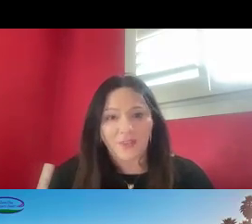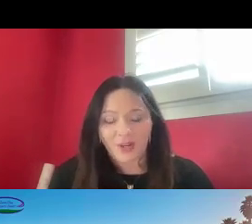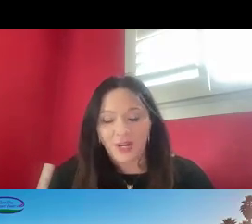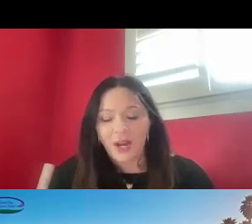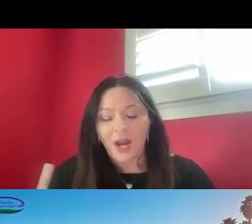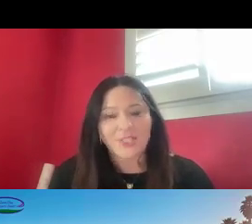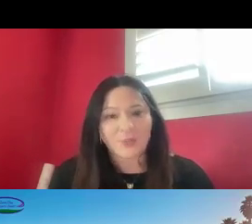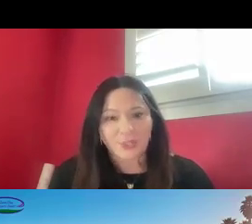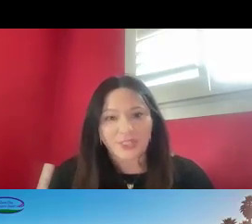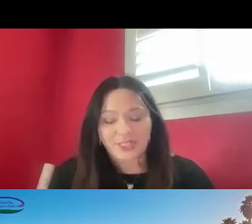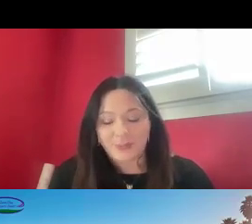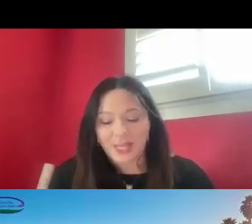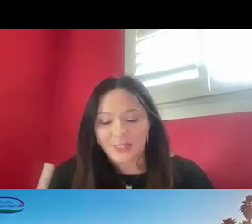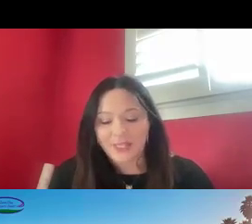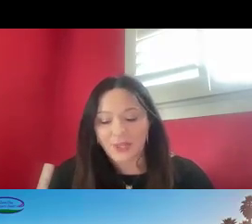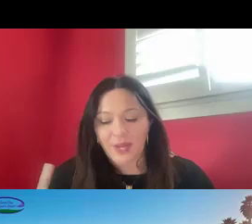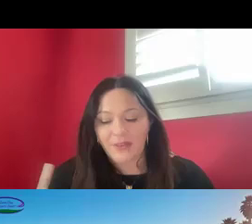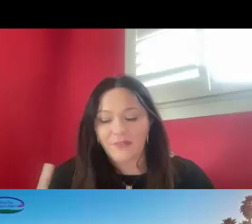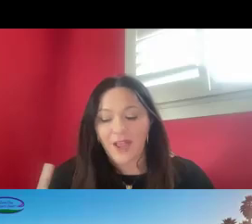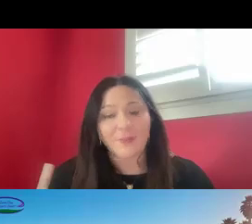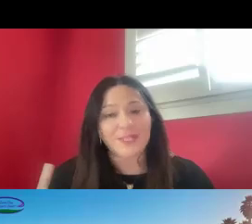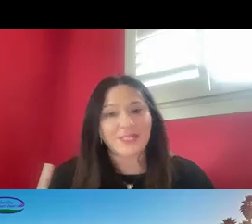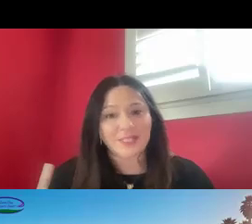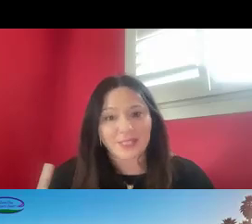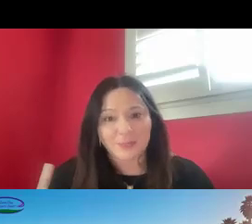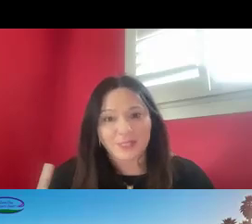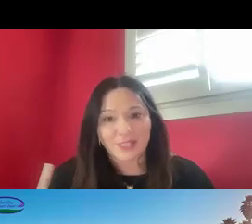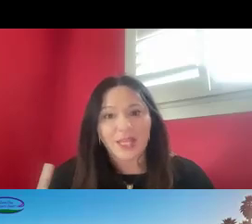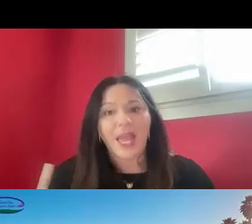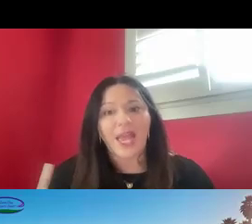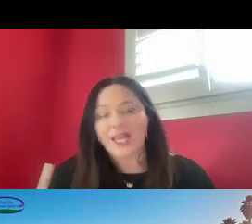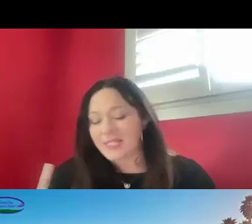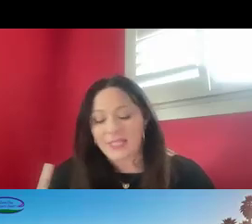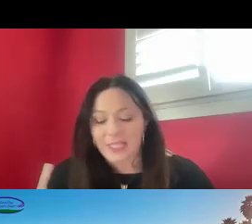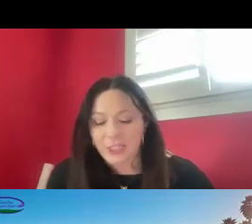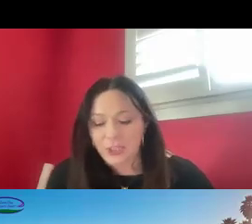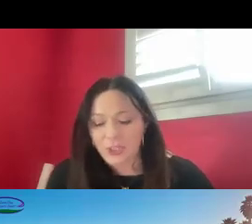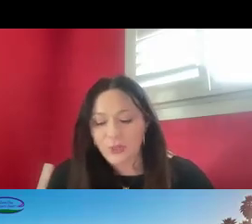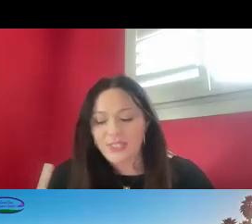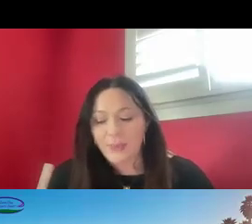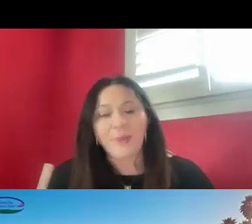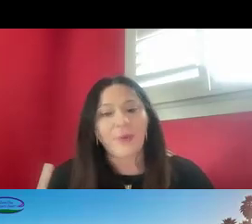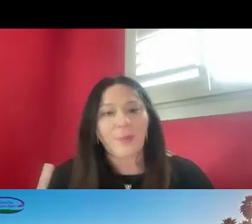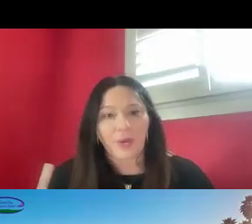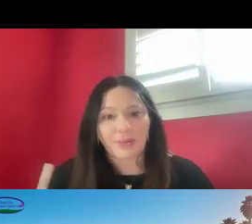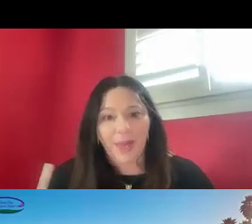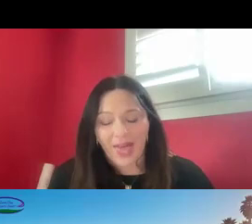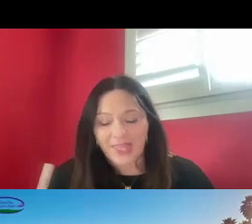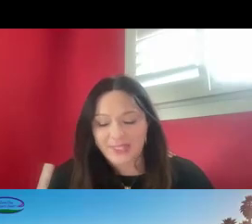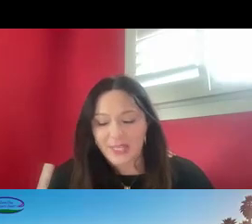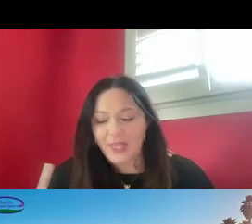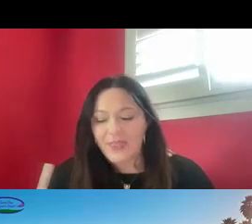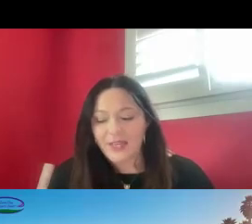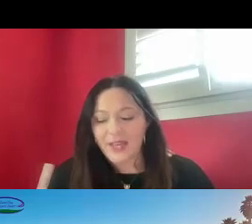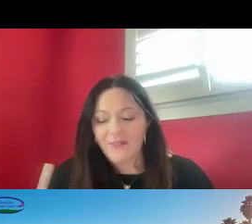However, our rich resources sometimes can create fragmented systems and lead to separate reporting